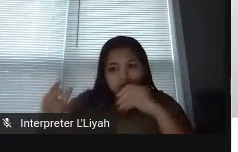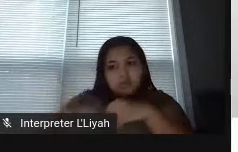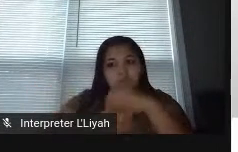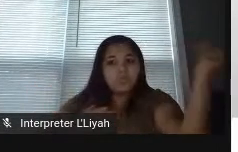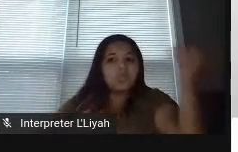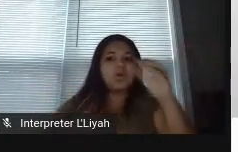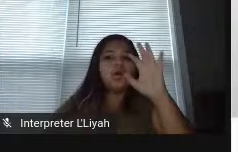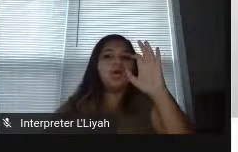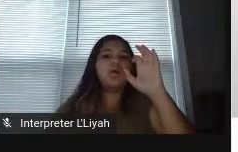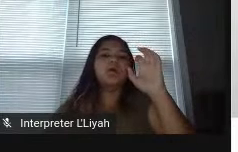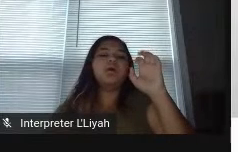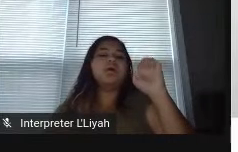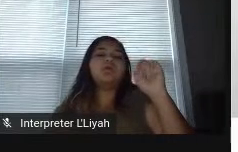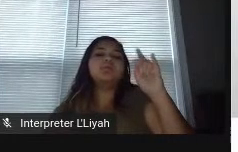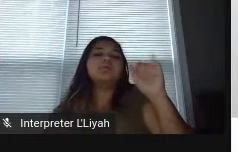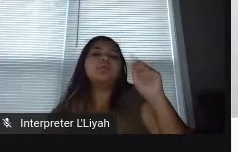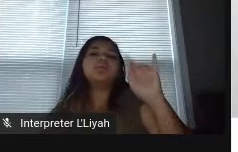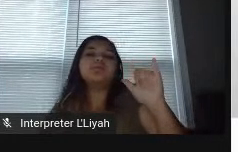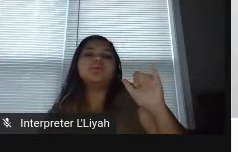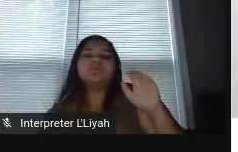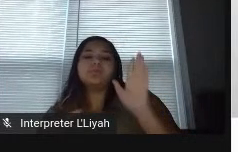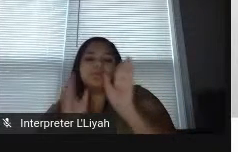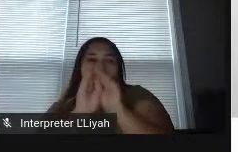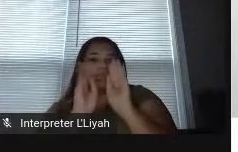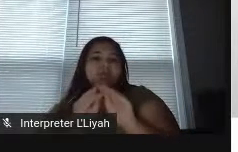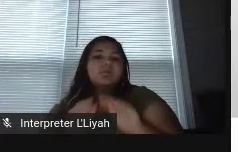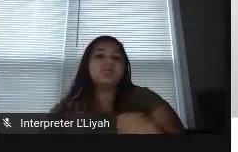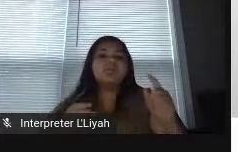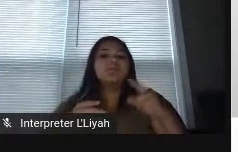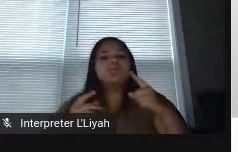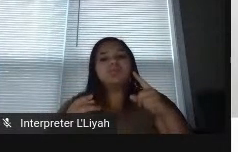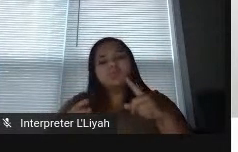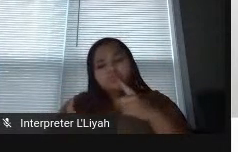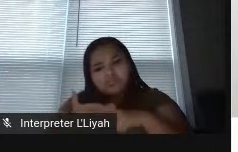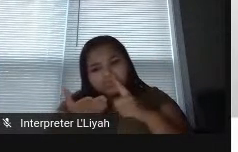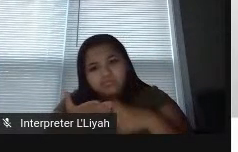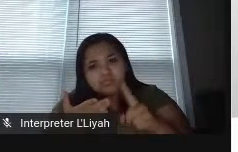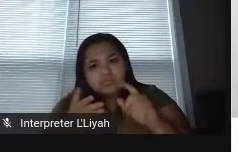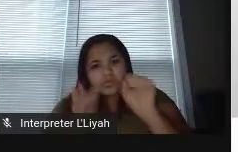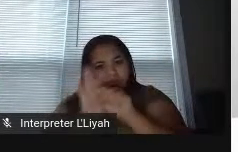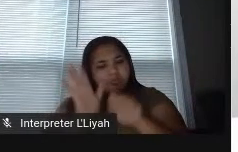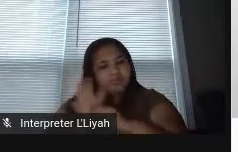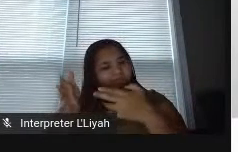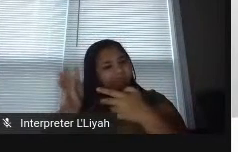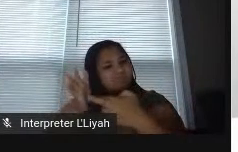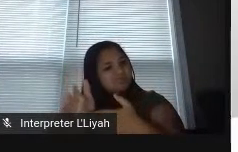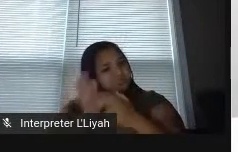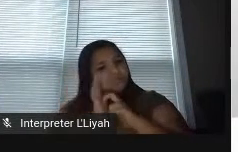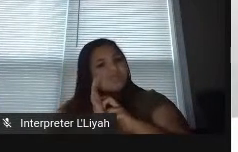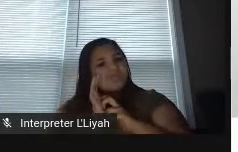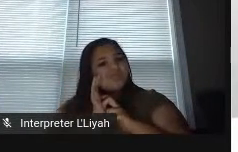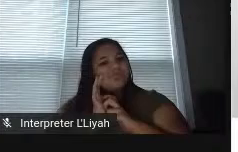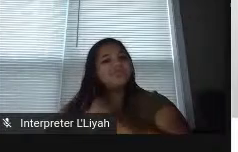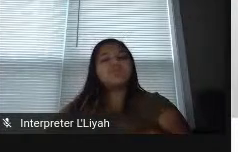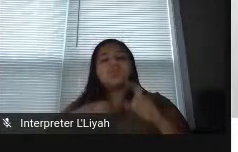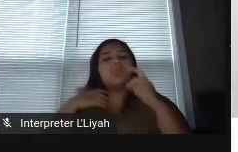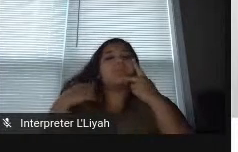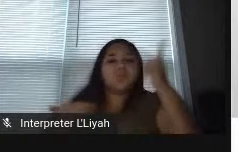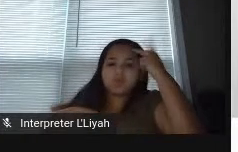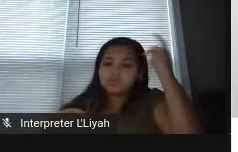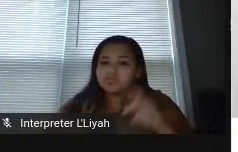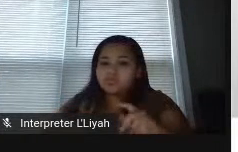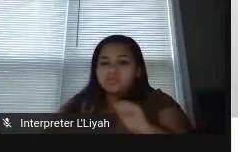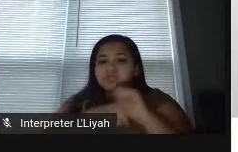the eligibility meeting. They discover your state's requirements through parent training